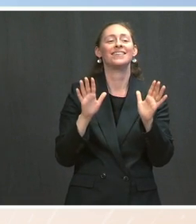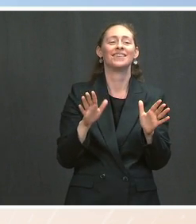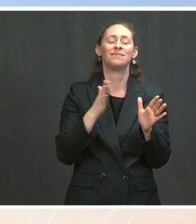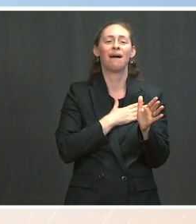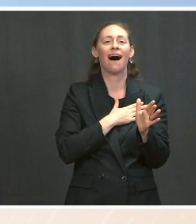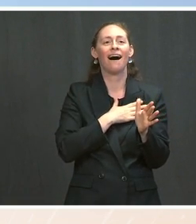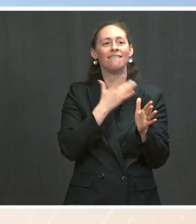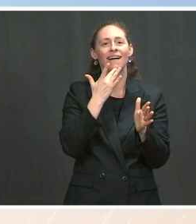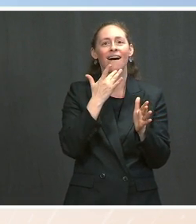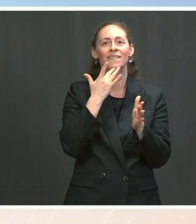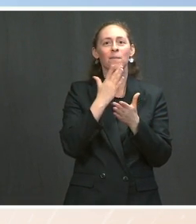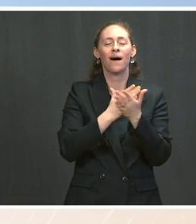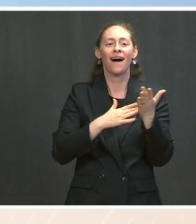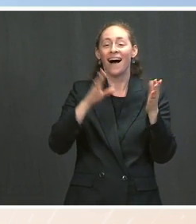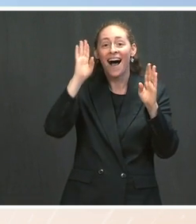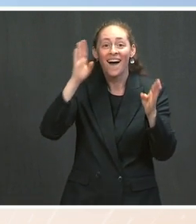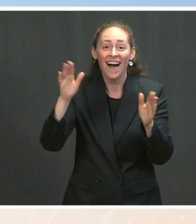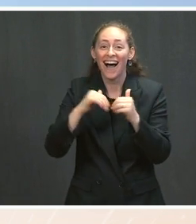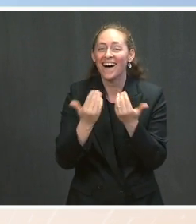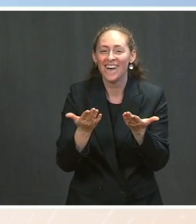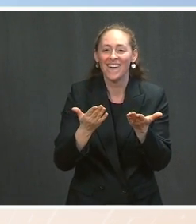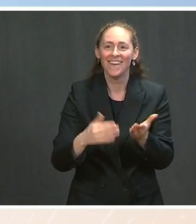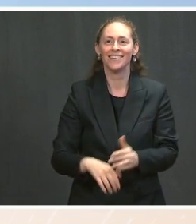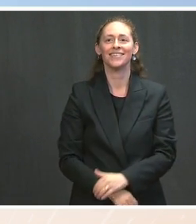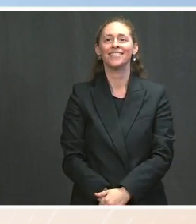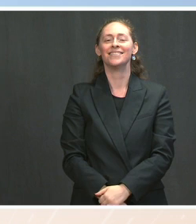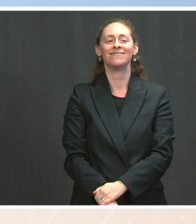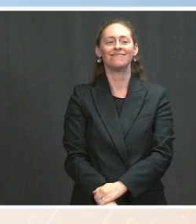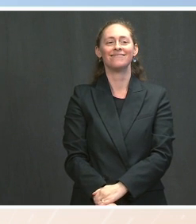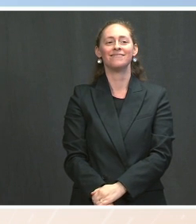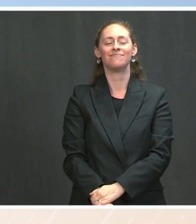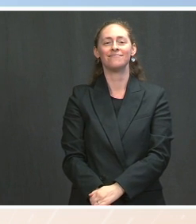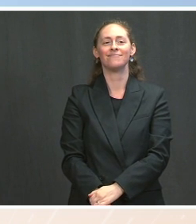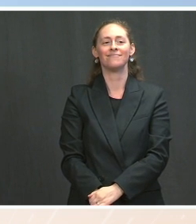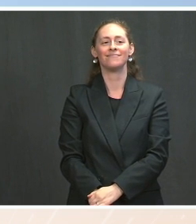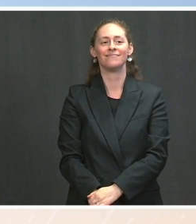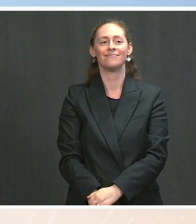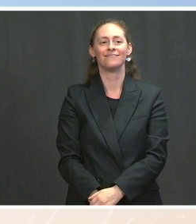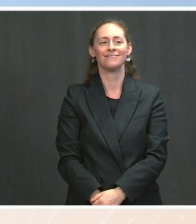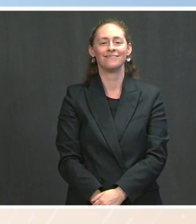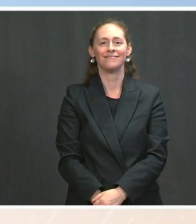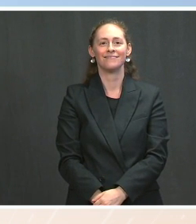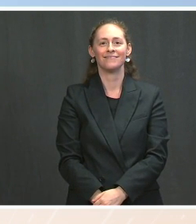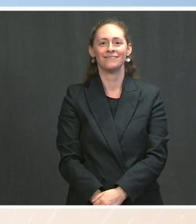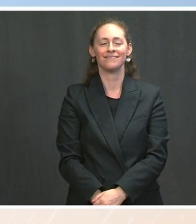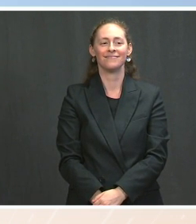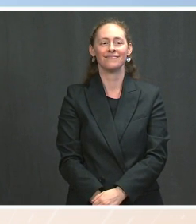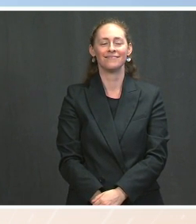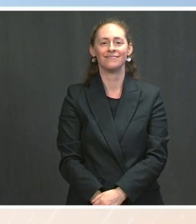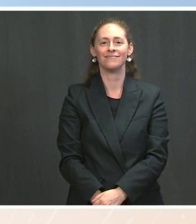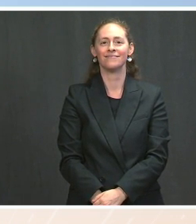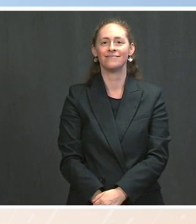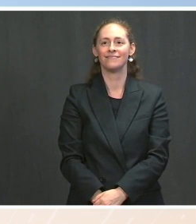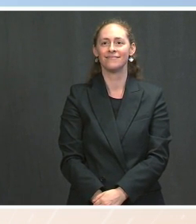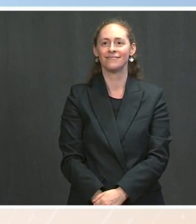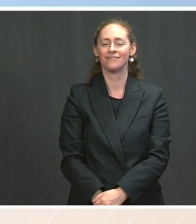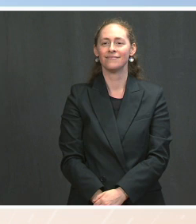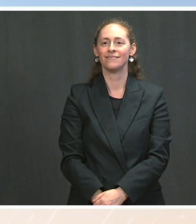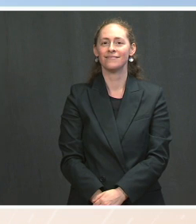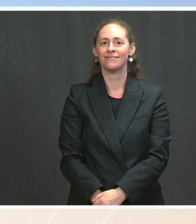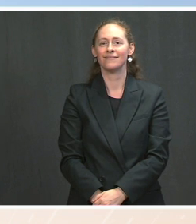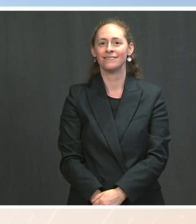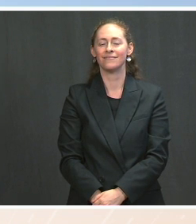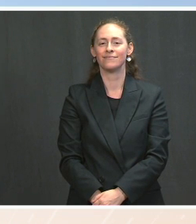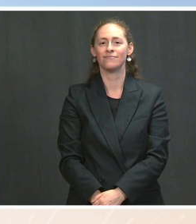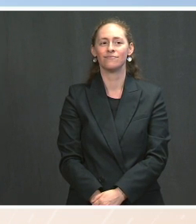Hello. How are you? I'm good. Thank you, Jen, for the opportunity. My name is Andrew Pang. I'm with the YAPI, a publication dedicated to tracking